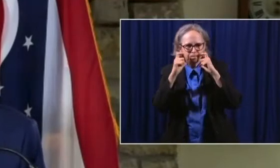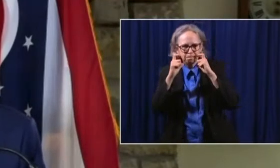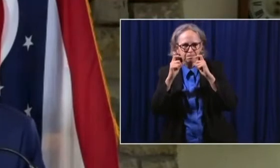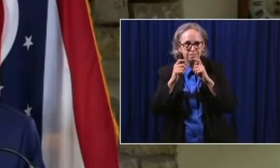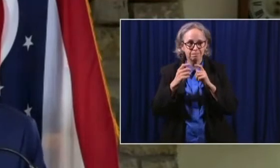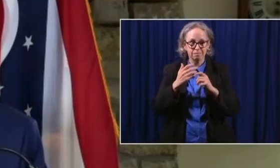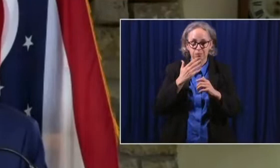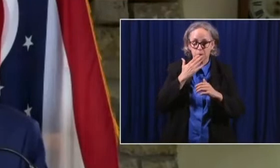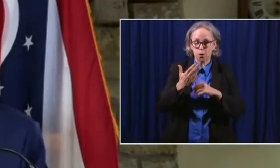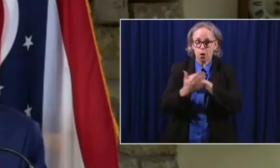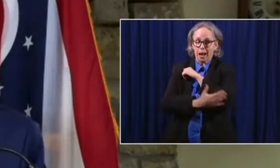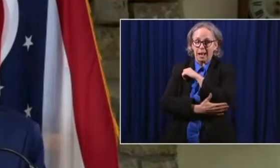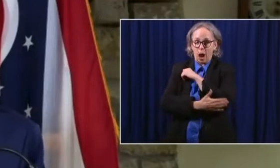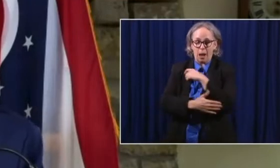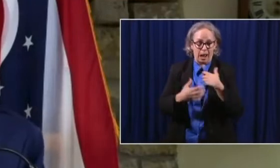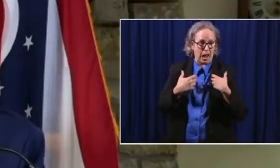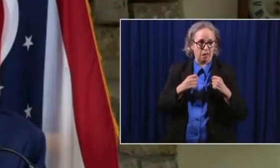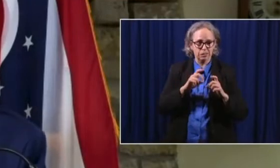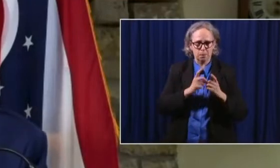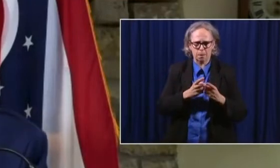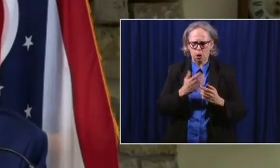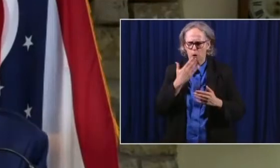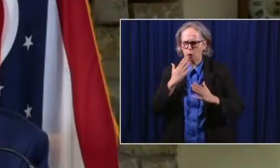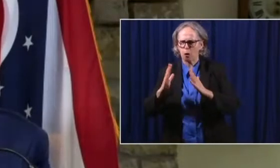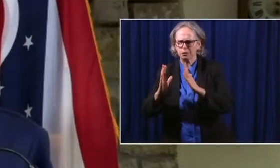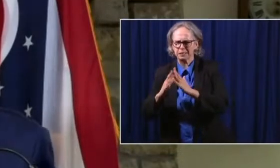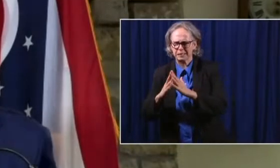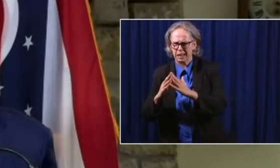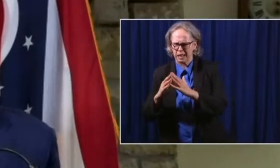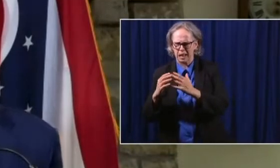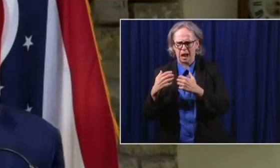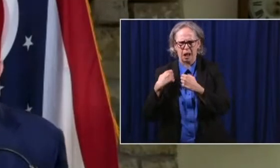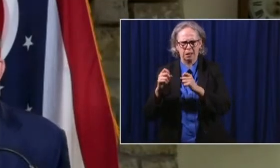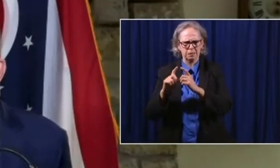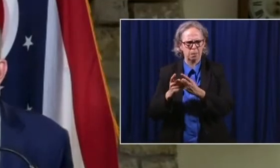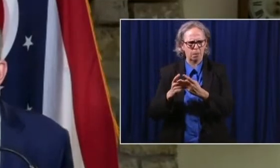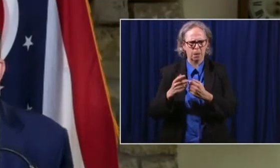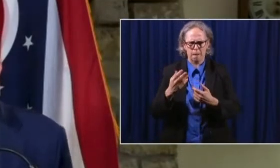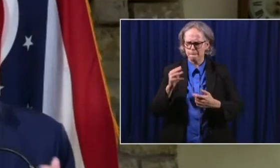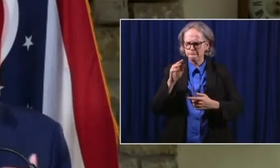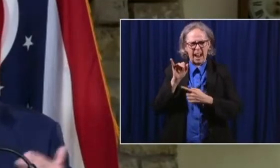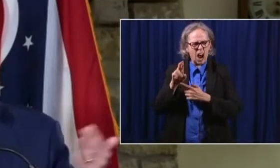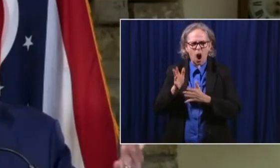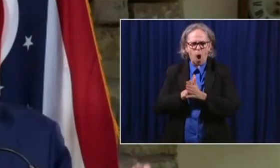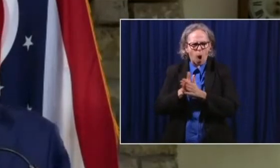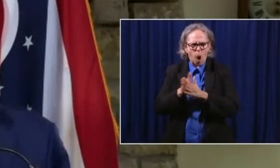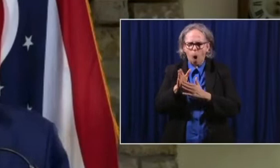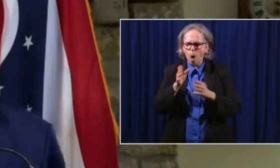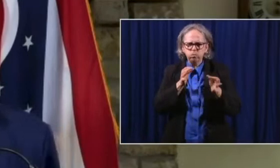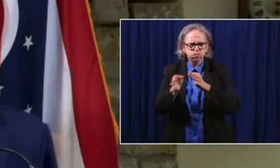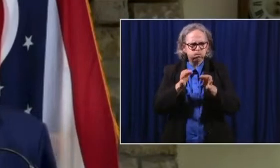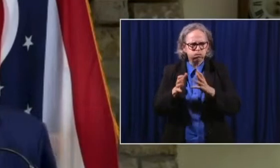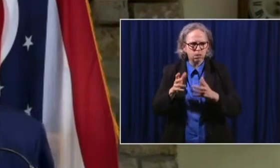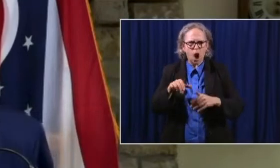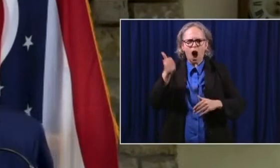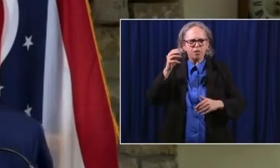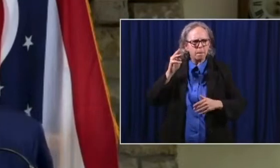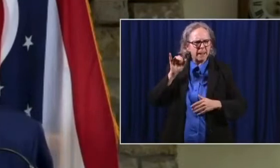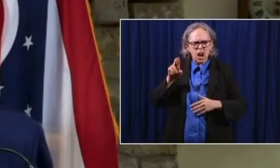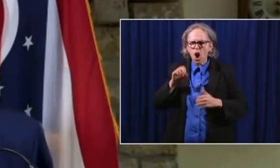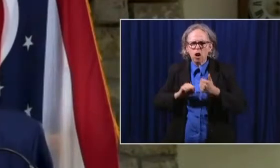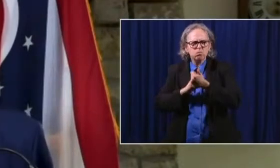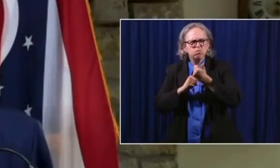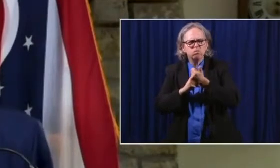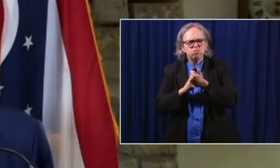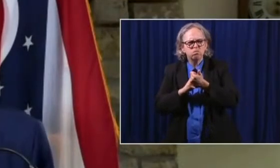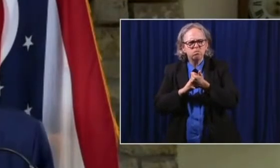department, and they got a mayor who's very, very focused on this, and the other mayors. So look, I think that